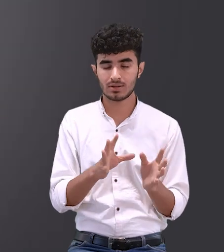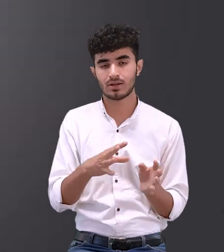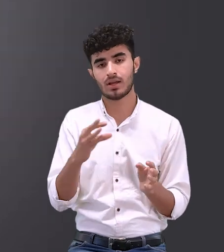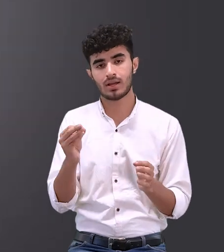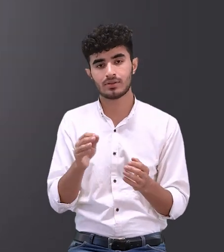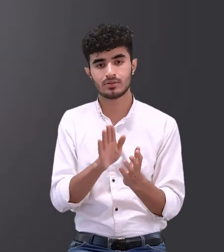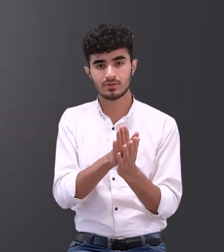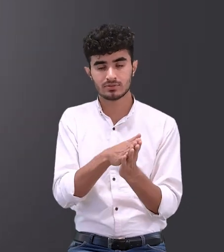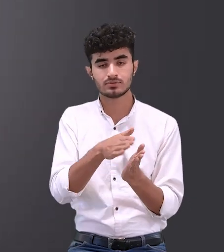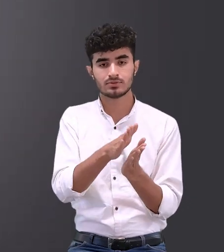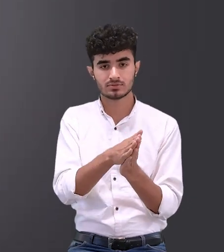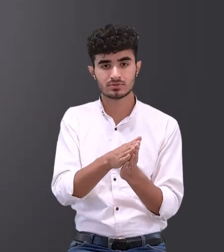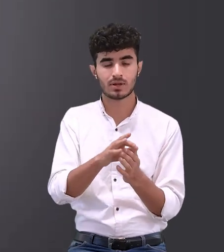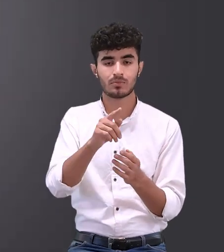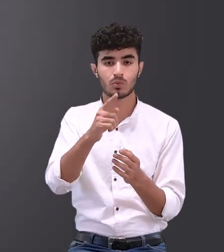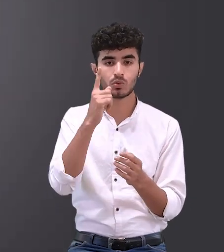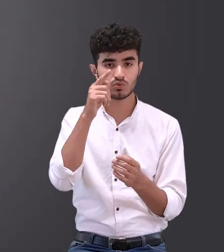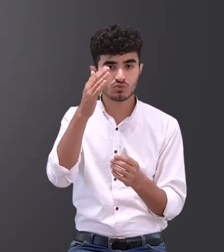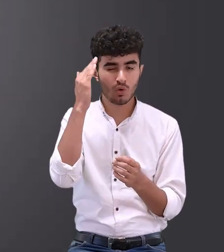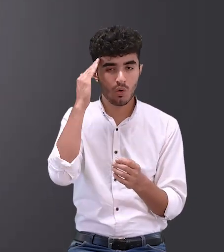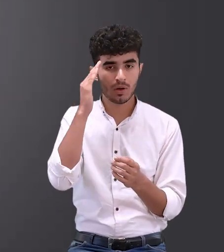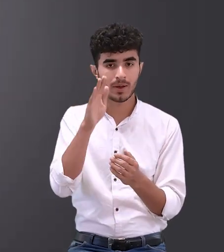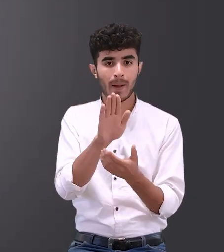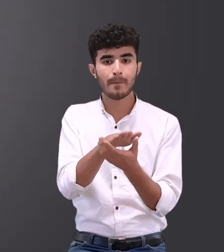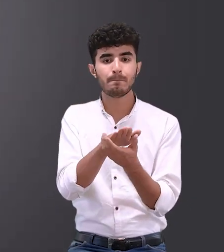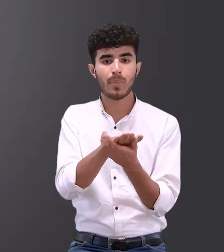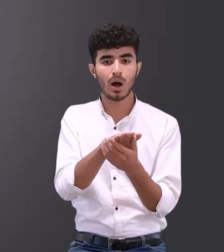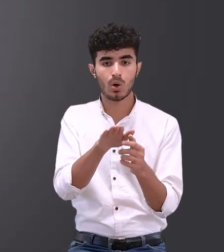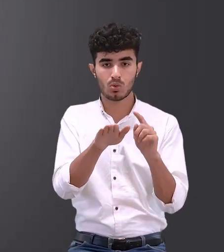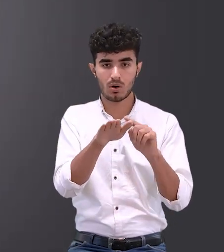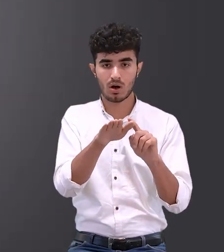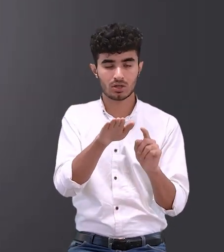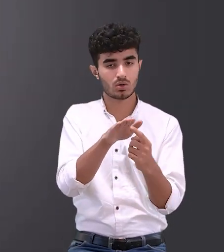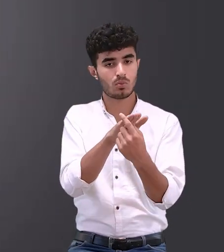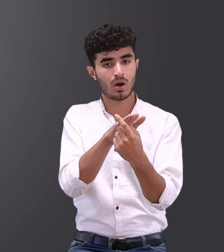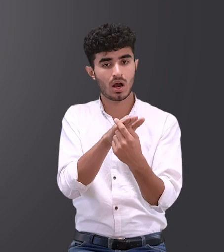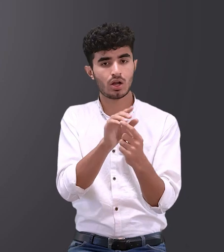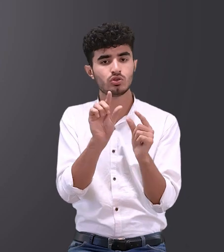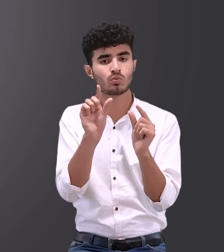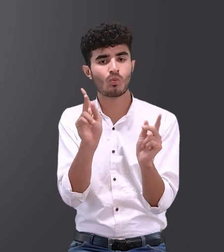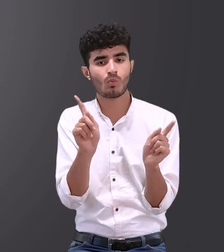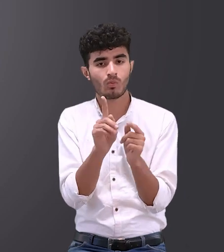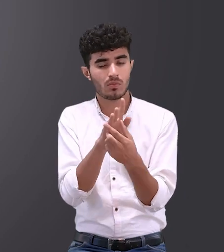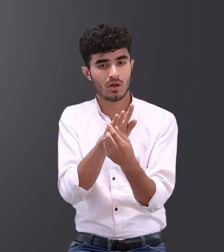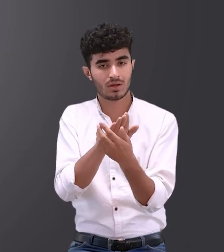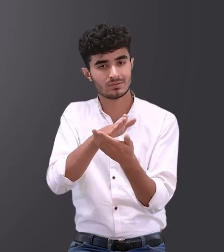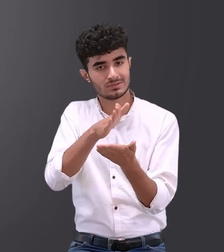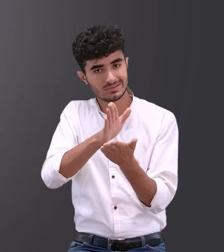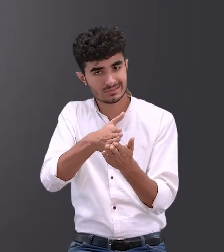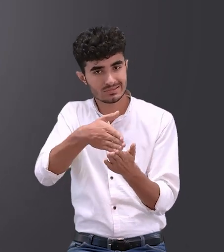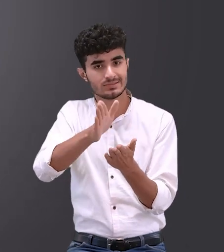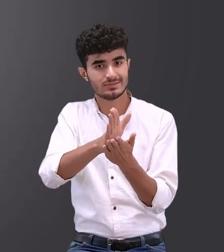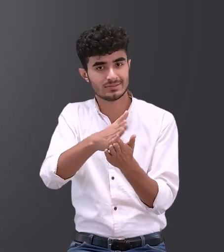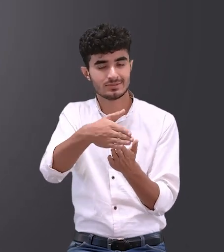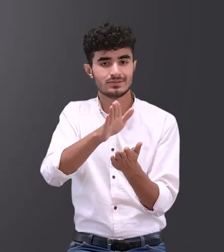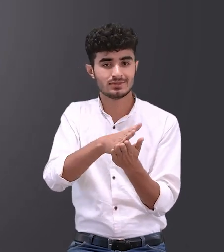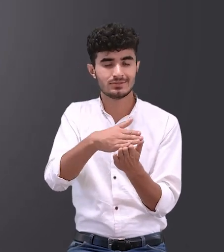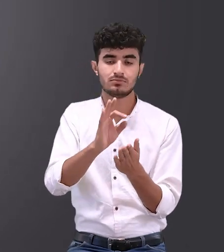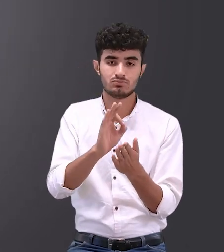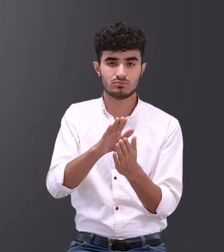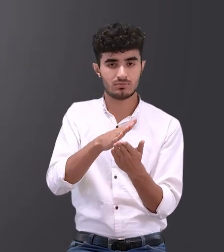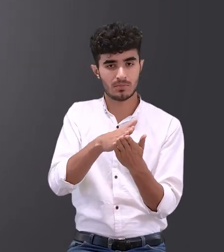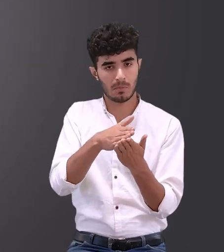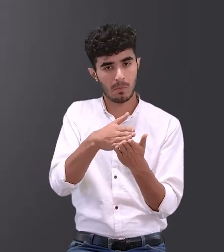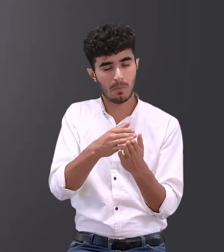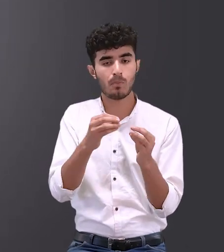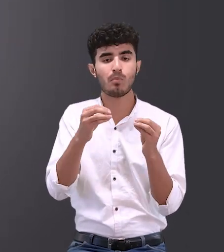more weight on the pinky side of the feet, which is going to lift the arch up. You're going to get tired in the beginning. You're going to feel some cramps in